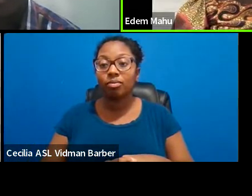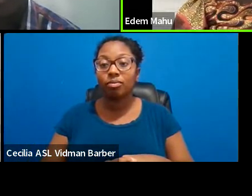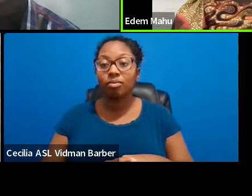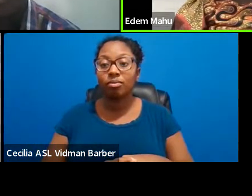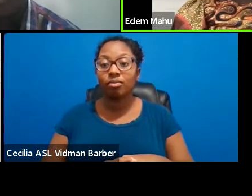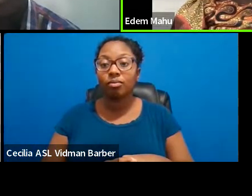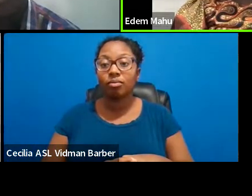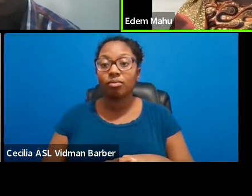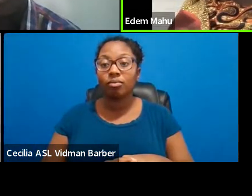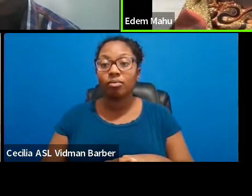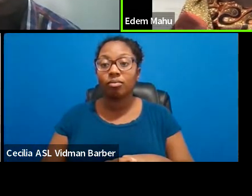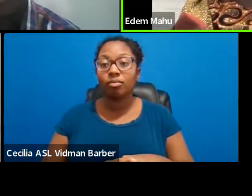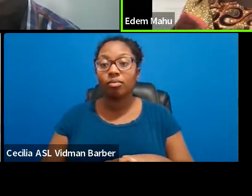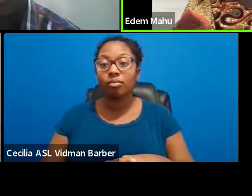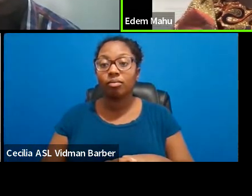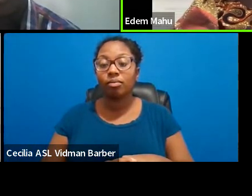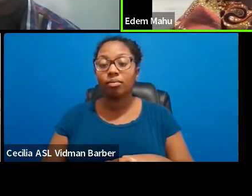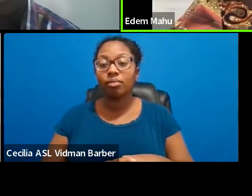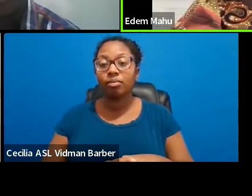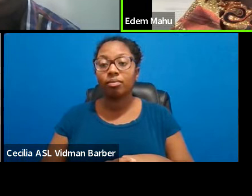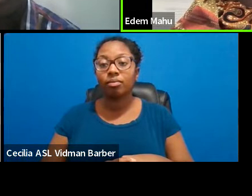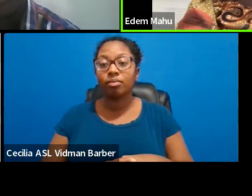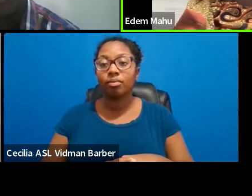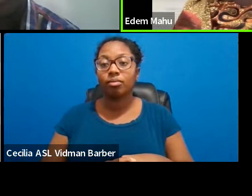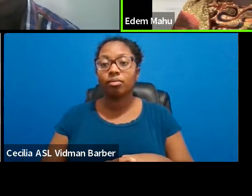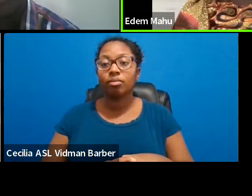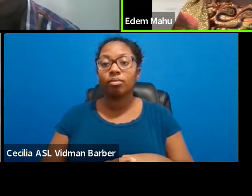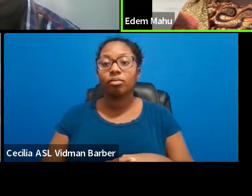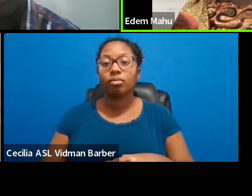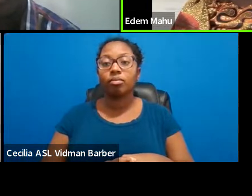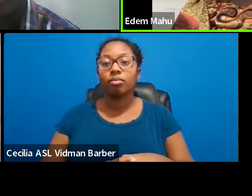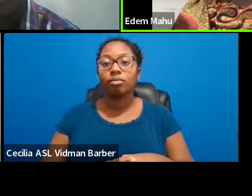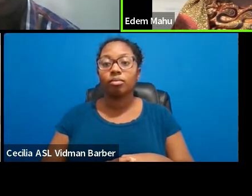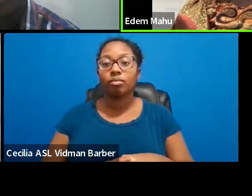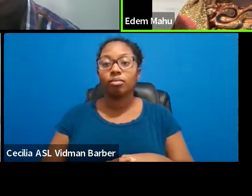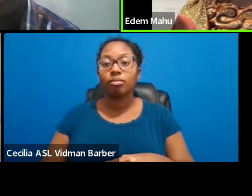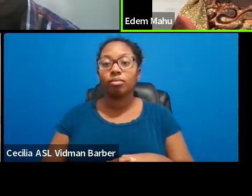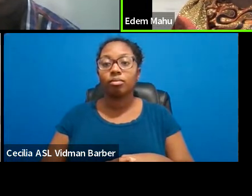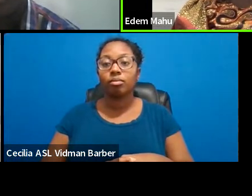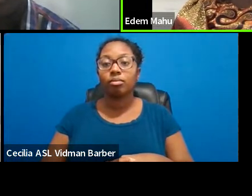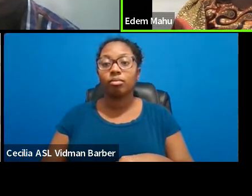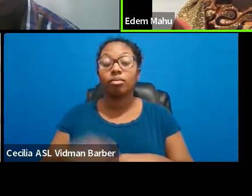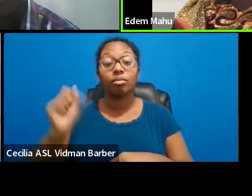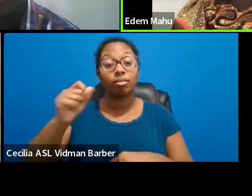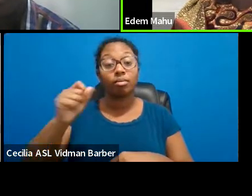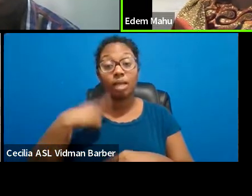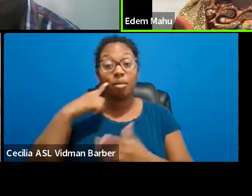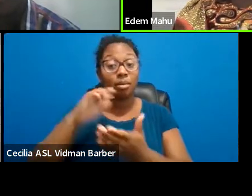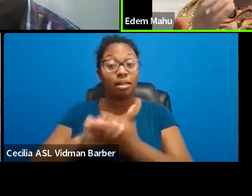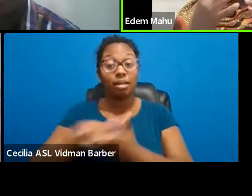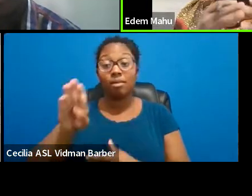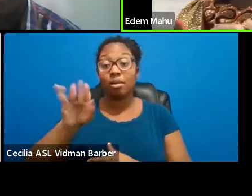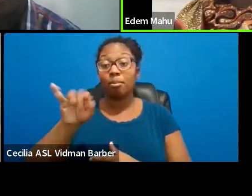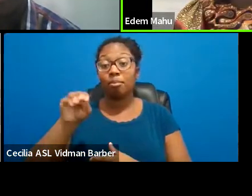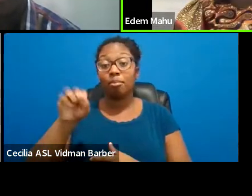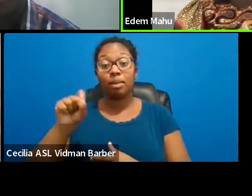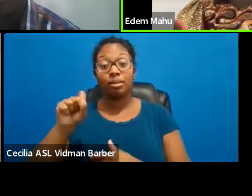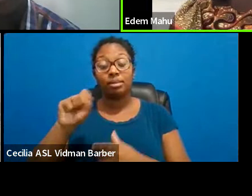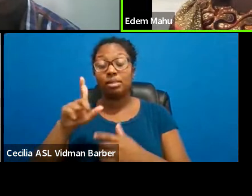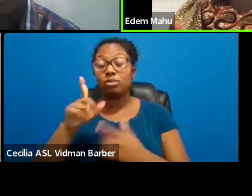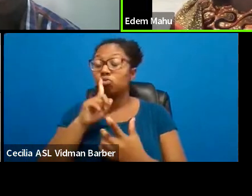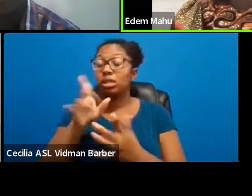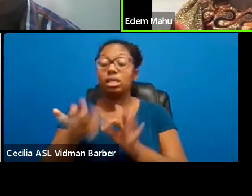Okay, so I think that the BIM network is an important one to us